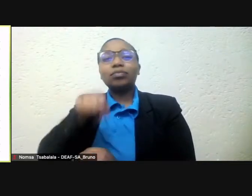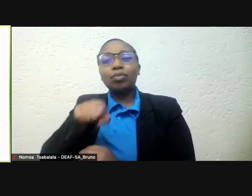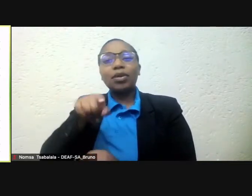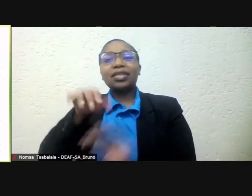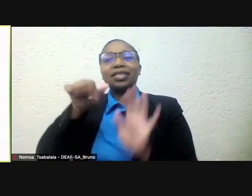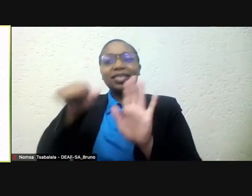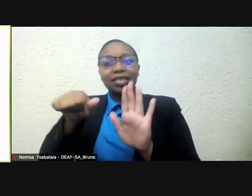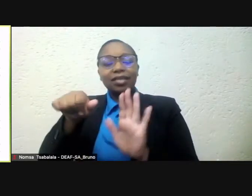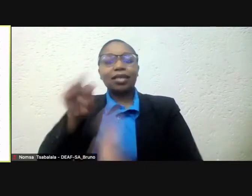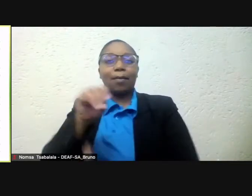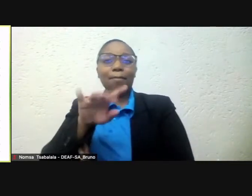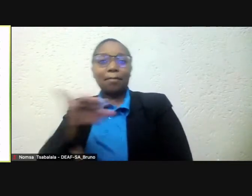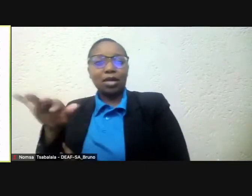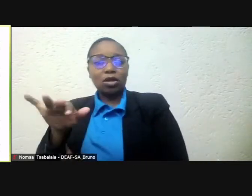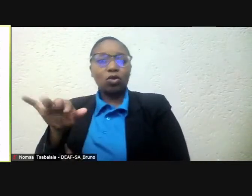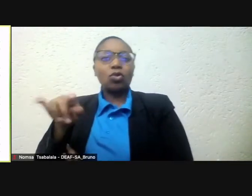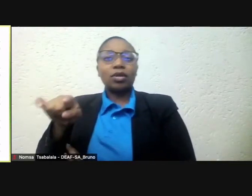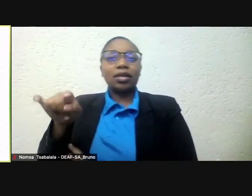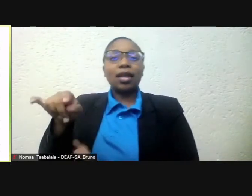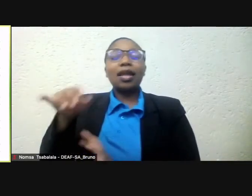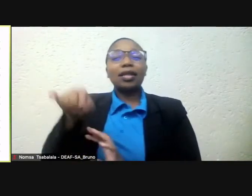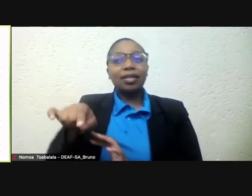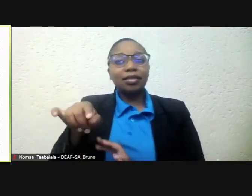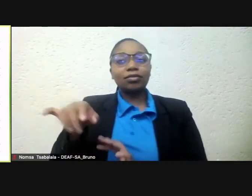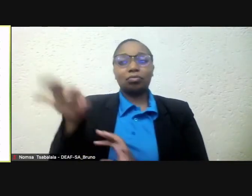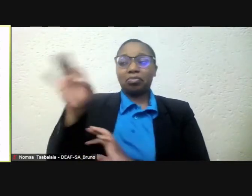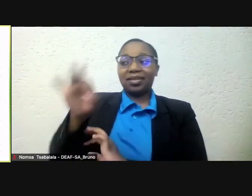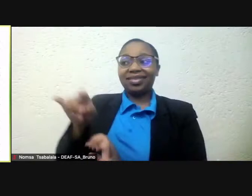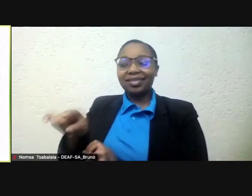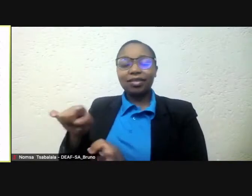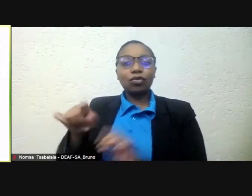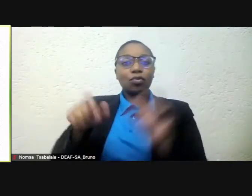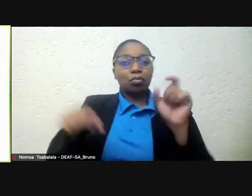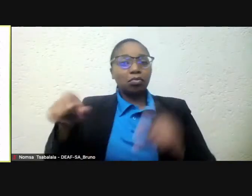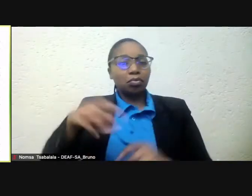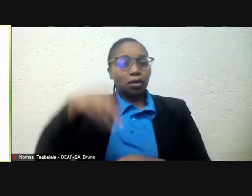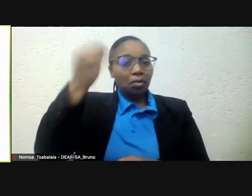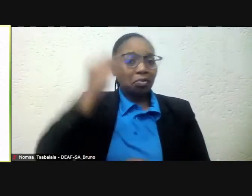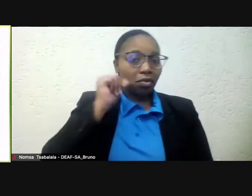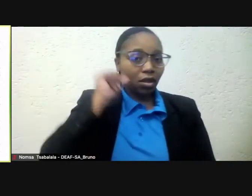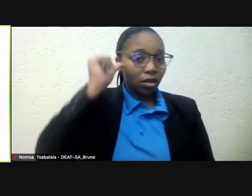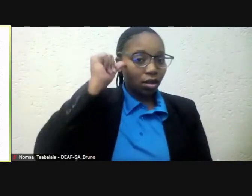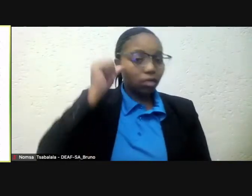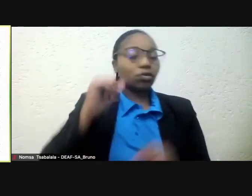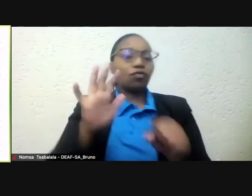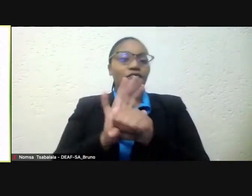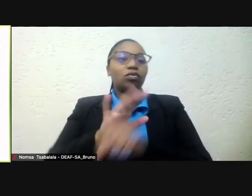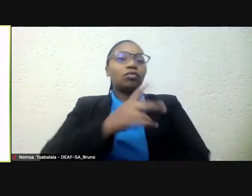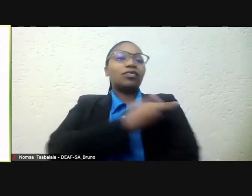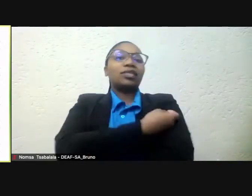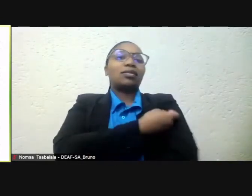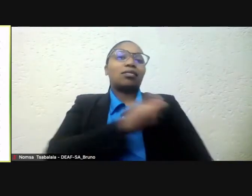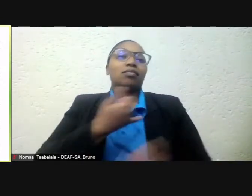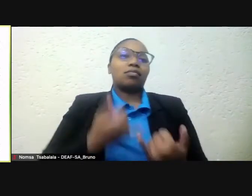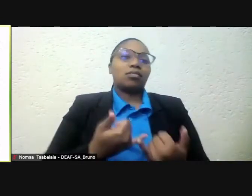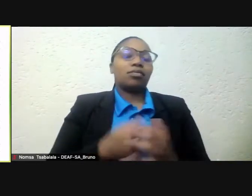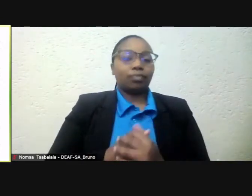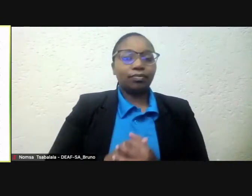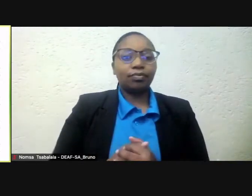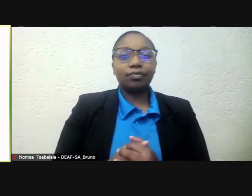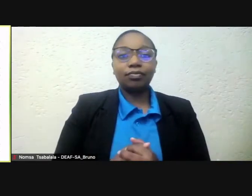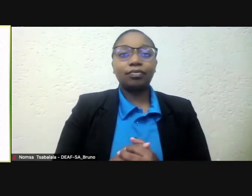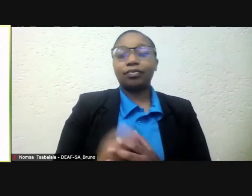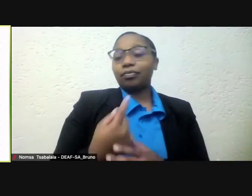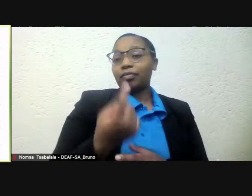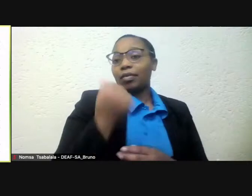36.8% of the adult population now fully vaccinated. As of yesterday, the Free State province